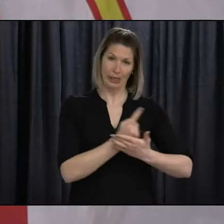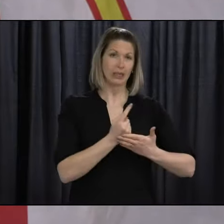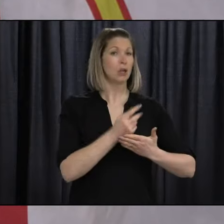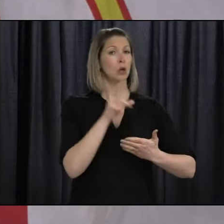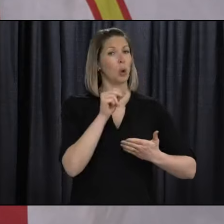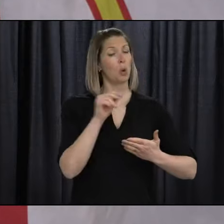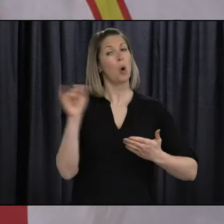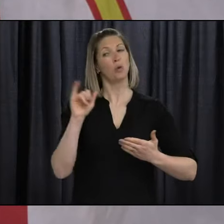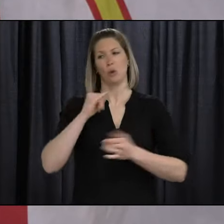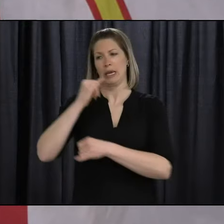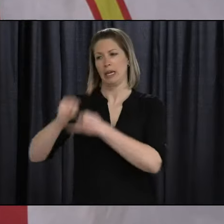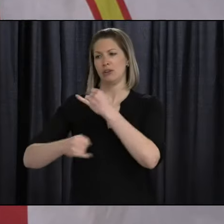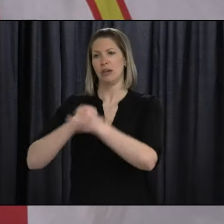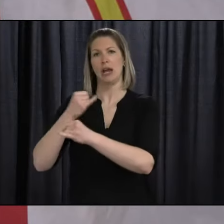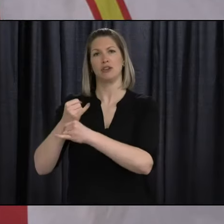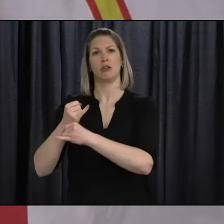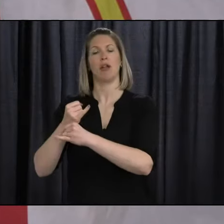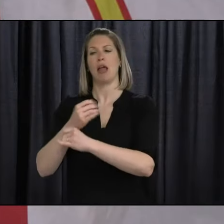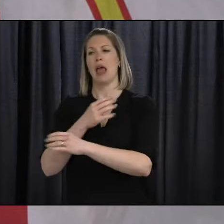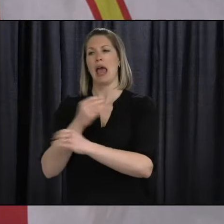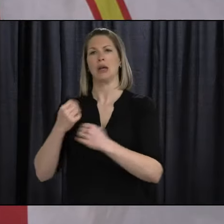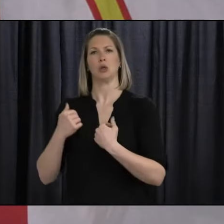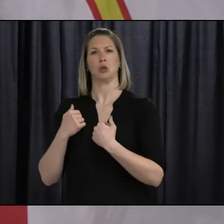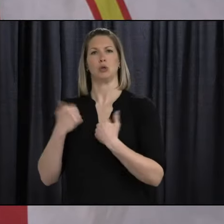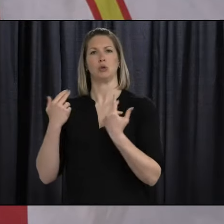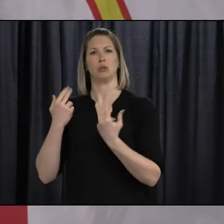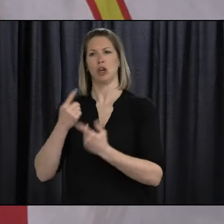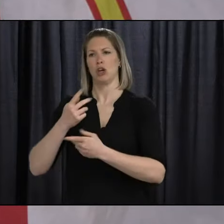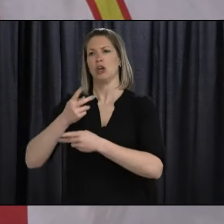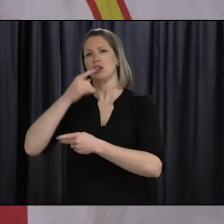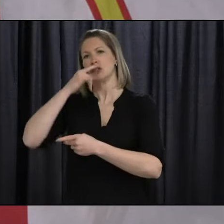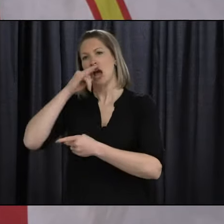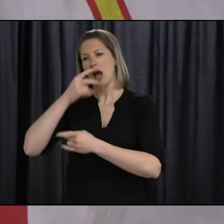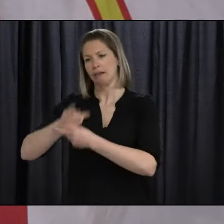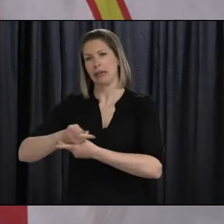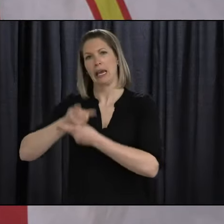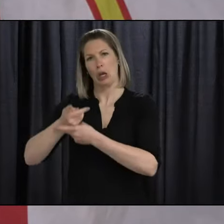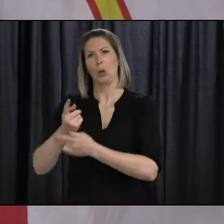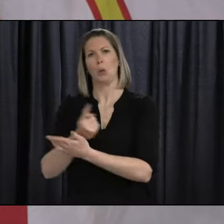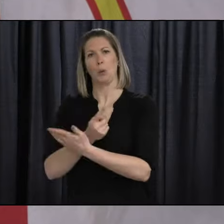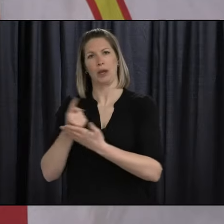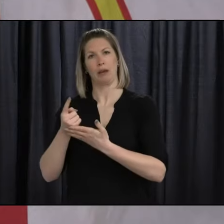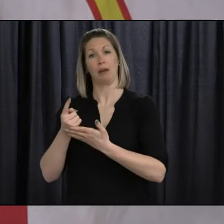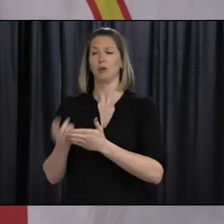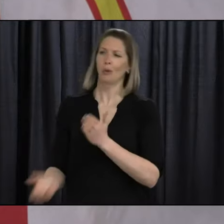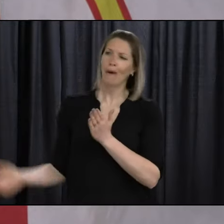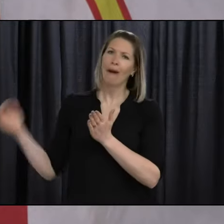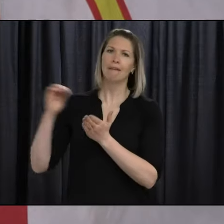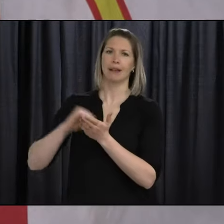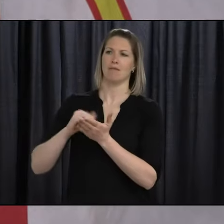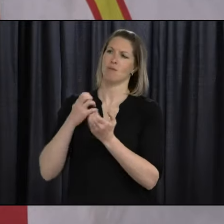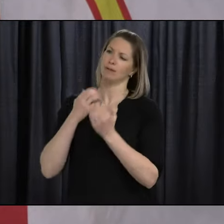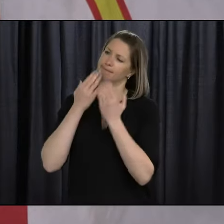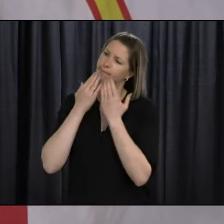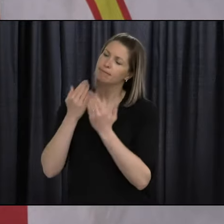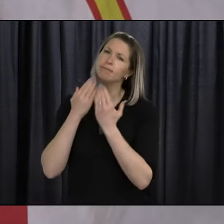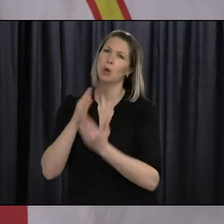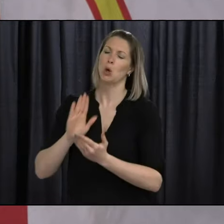take this opportunity to send a sincere thank you to our child and youth care workers in our province for your